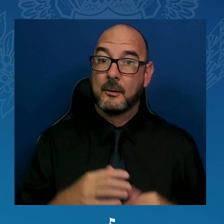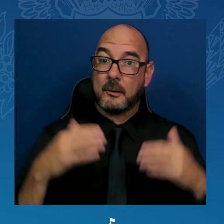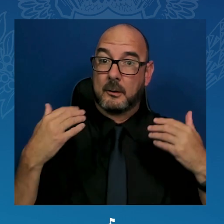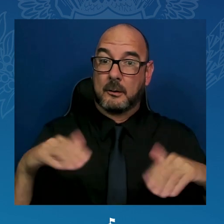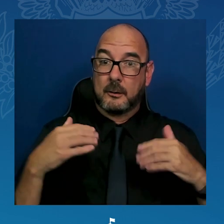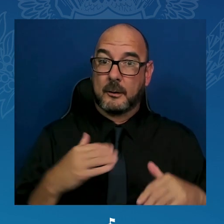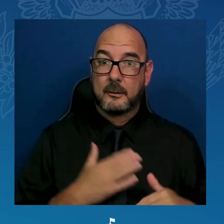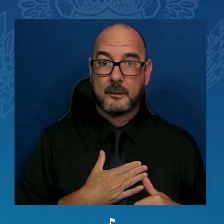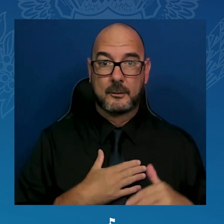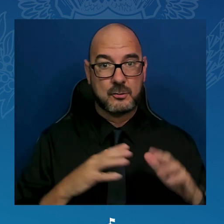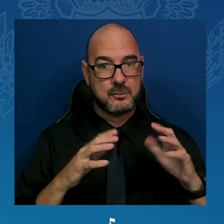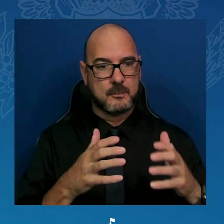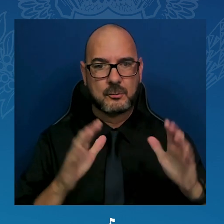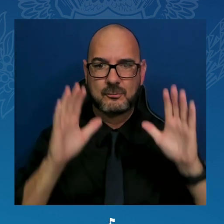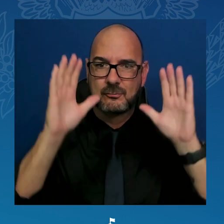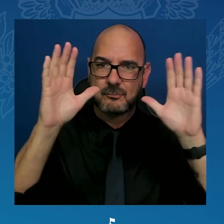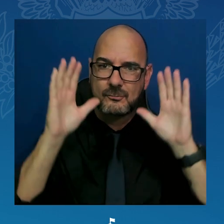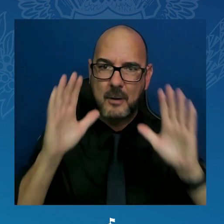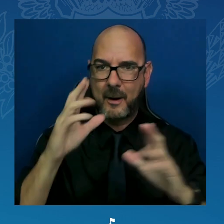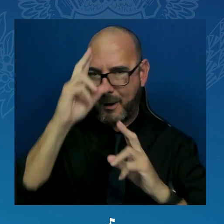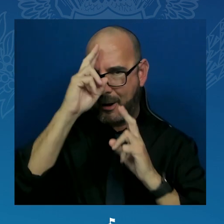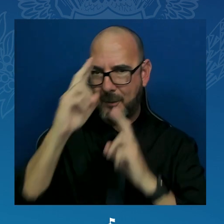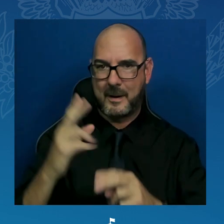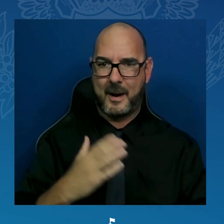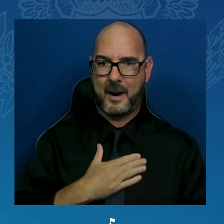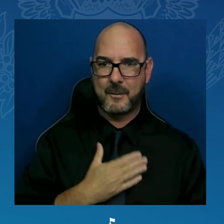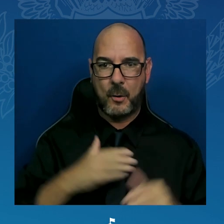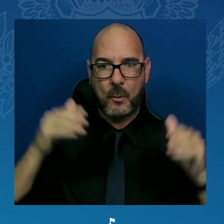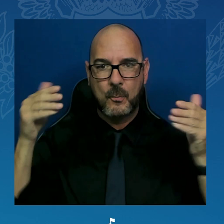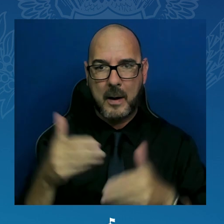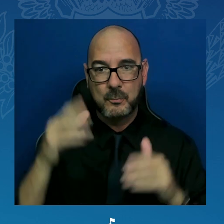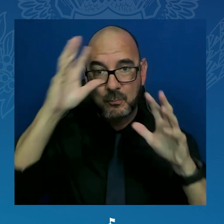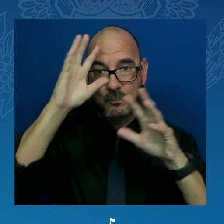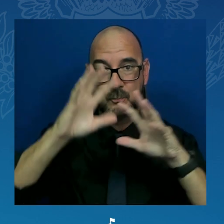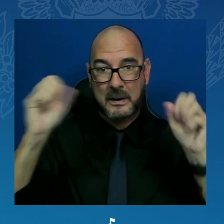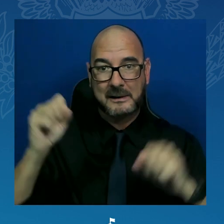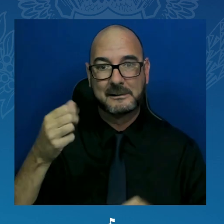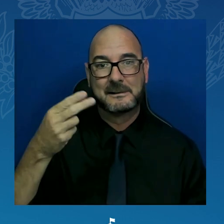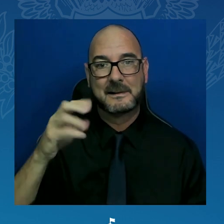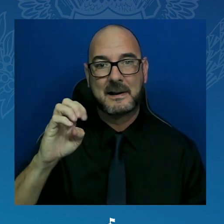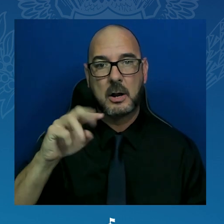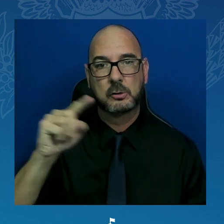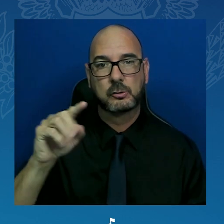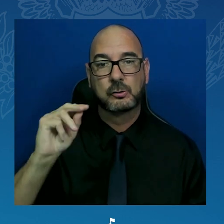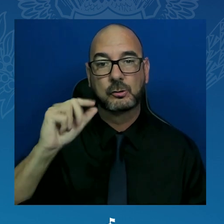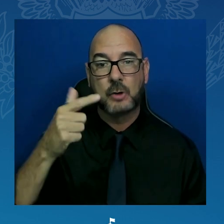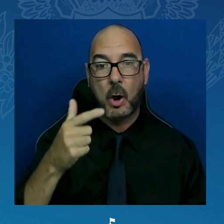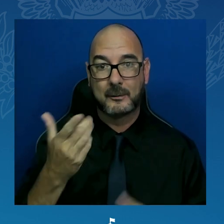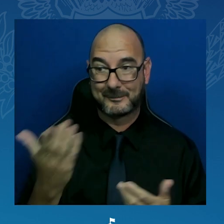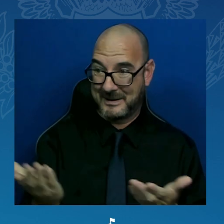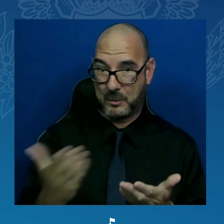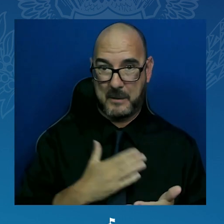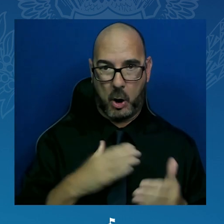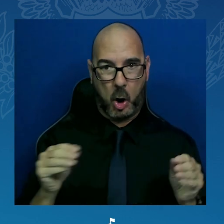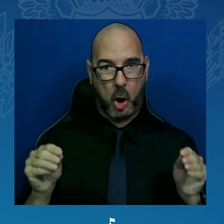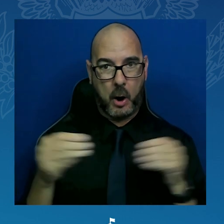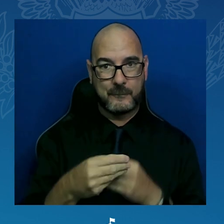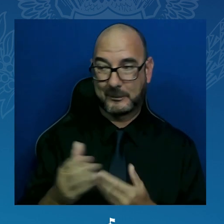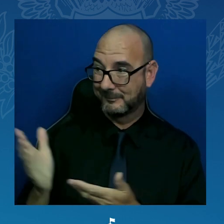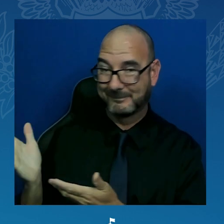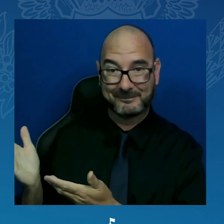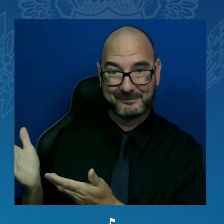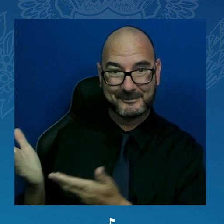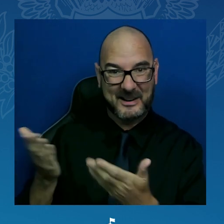Well, it is my great honor and joy to welcome President Herzog to my office, to